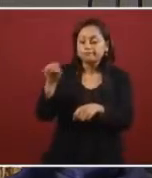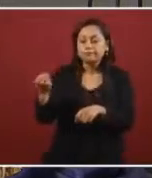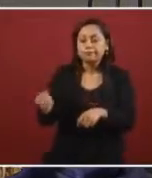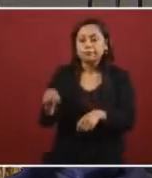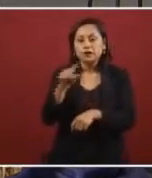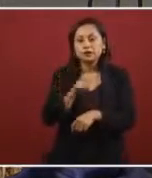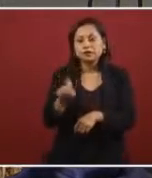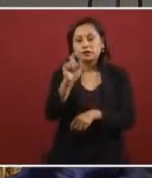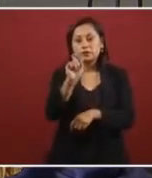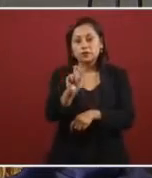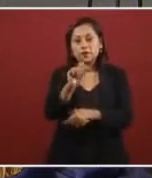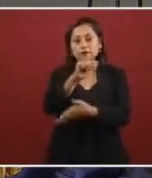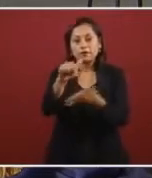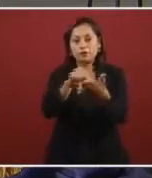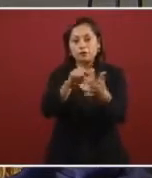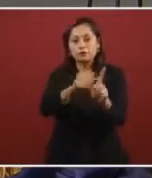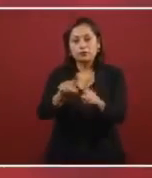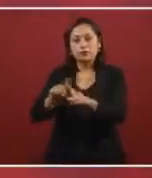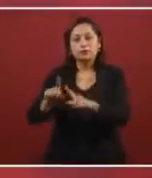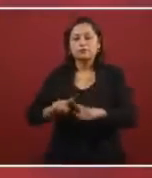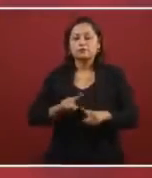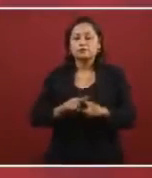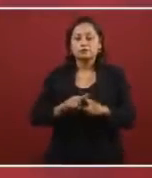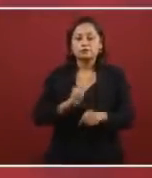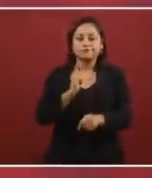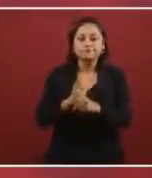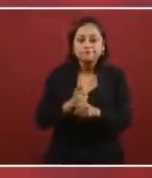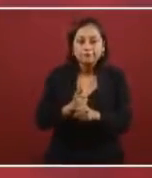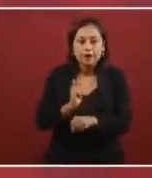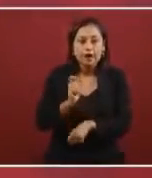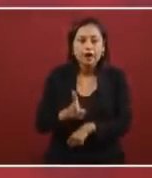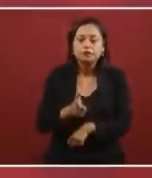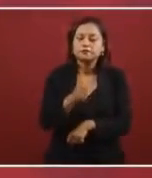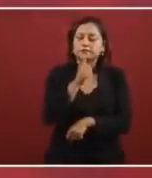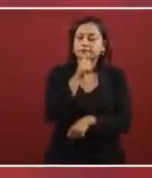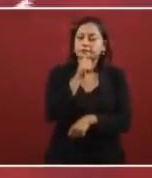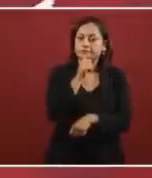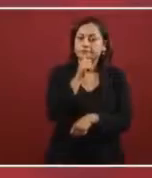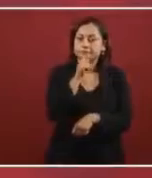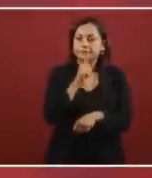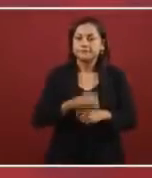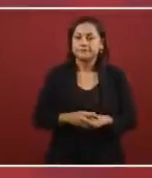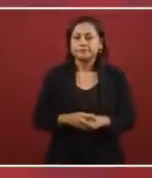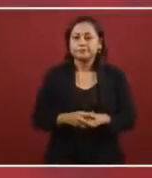than 130 points of search. And so